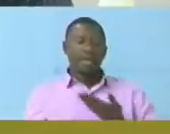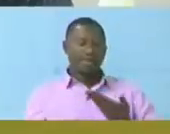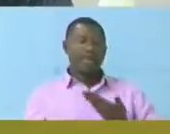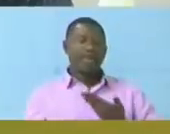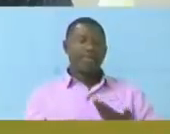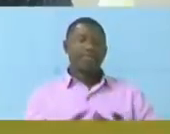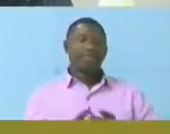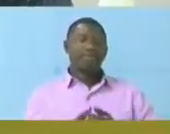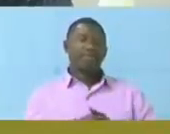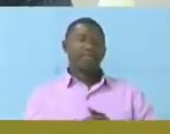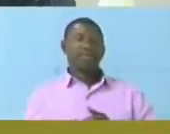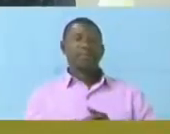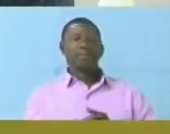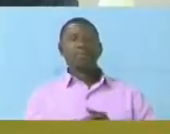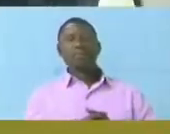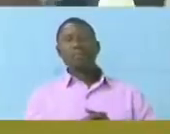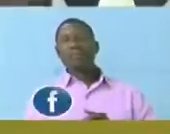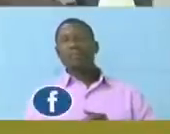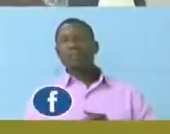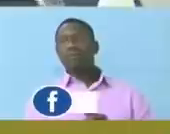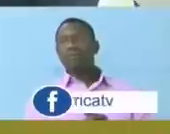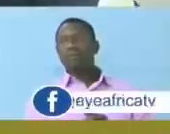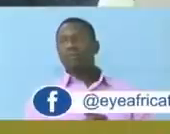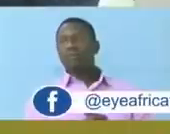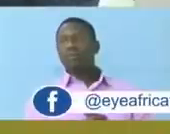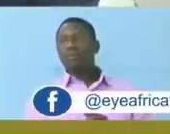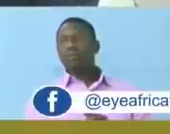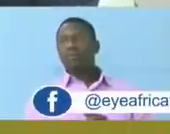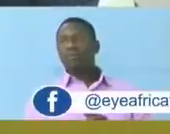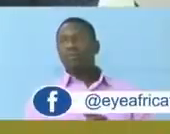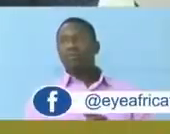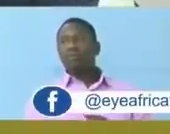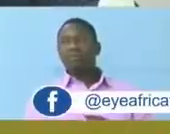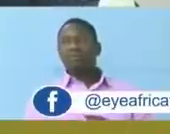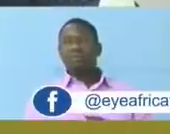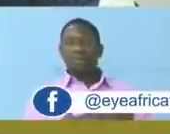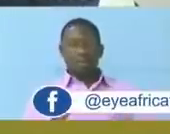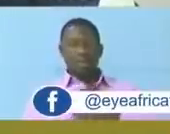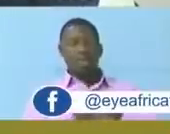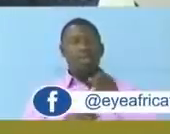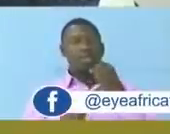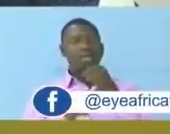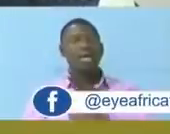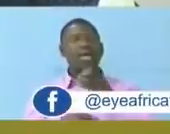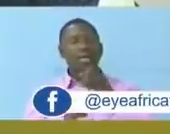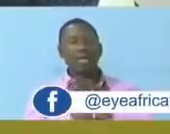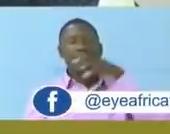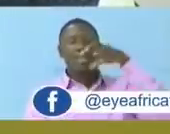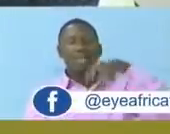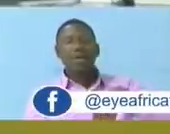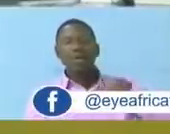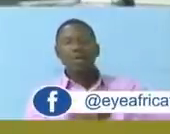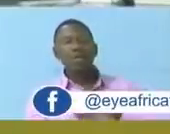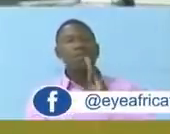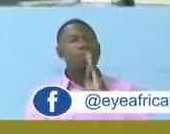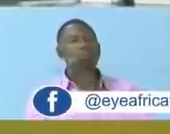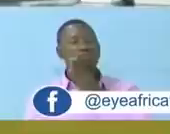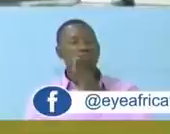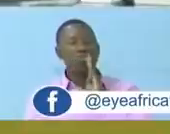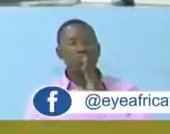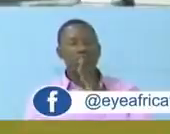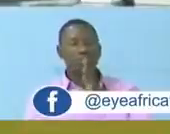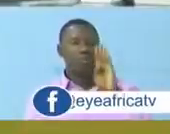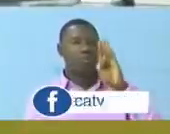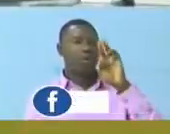manke mankang du noti mo seyo me fa tay Gambia banko ko in Ghana town. Ghana town sa taw ko. I have